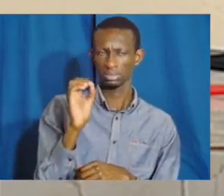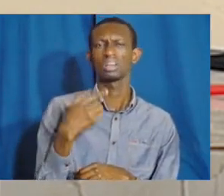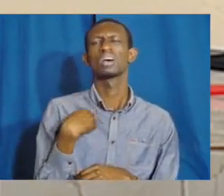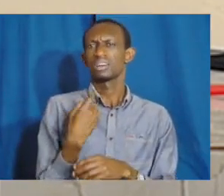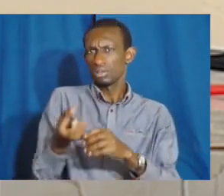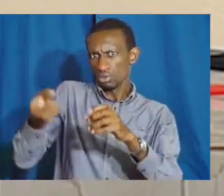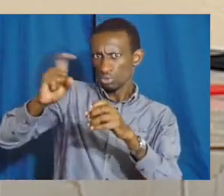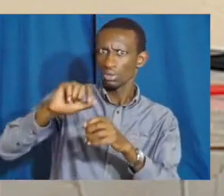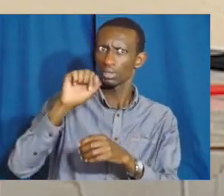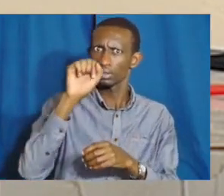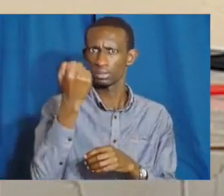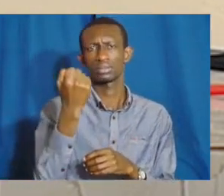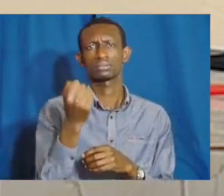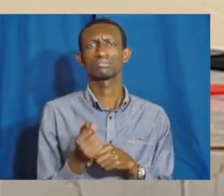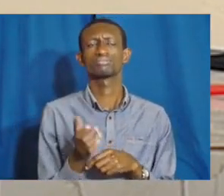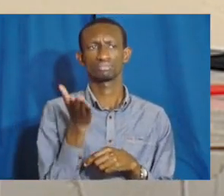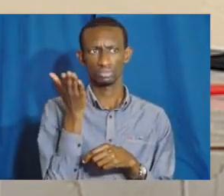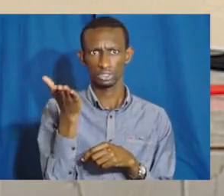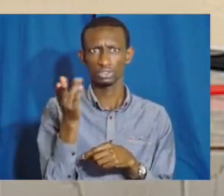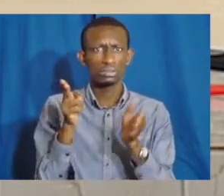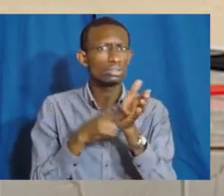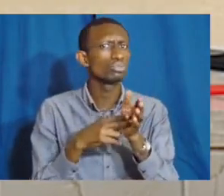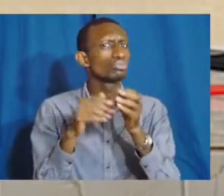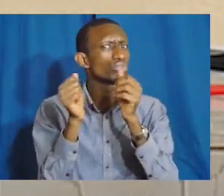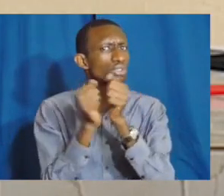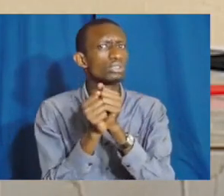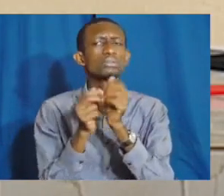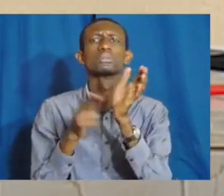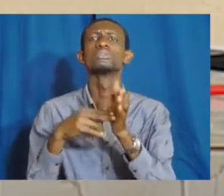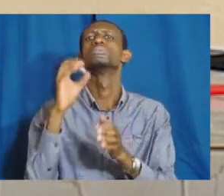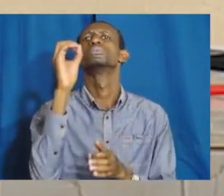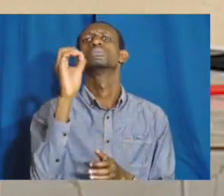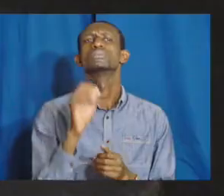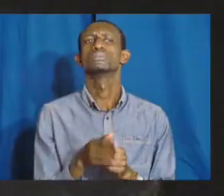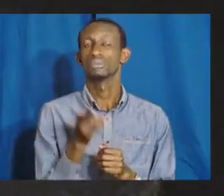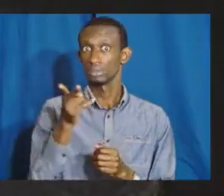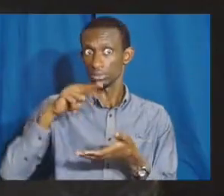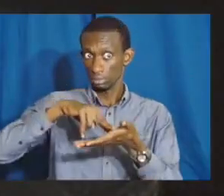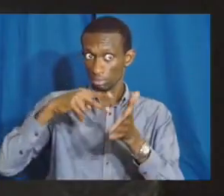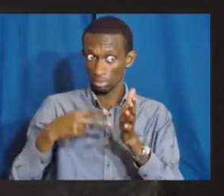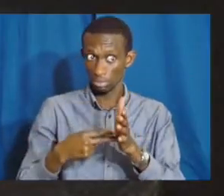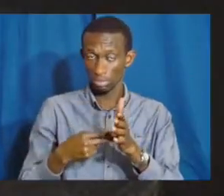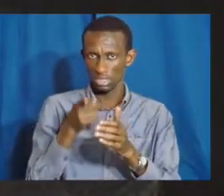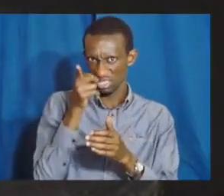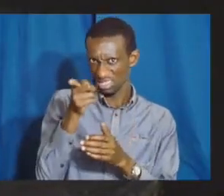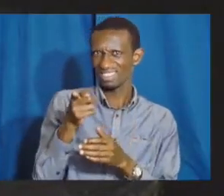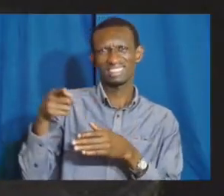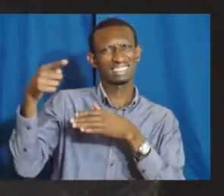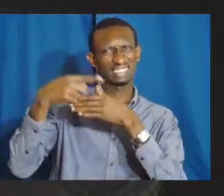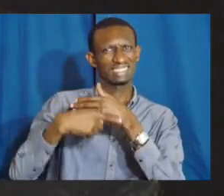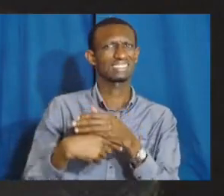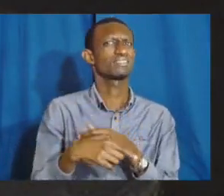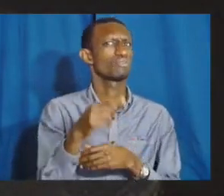over here. This is equal to 10, is equal to 0, which means it is at negative